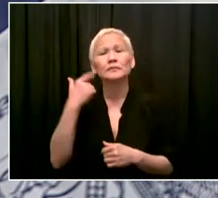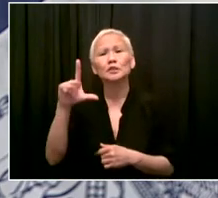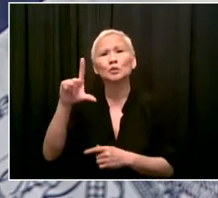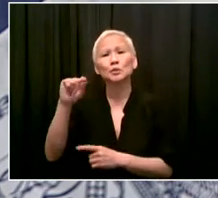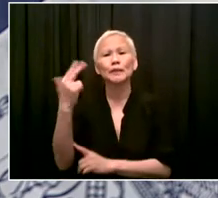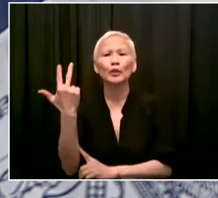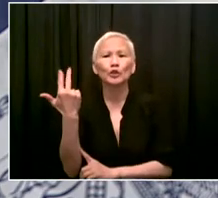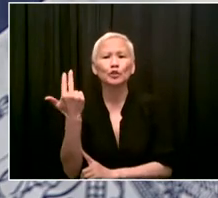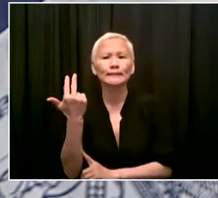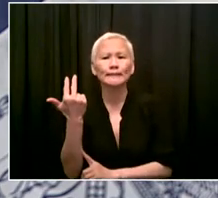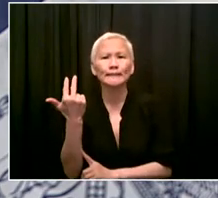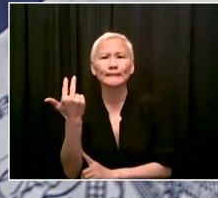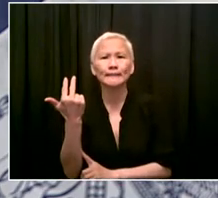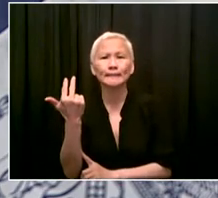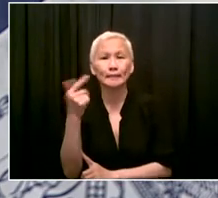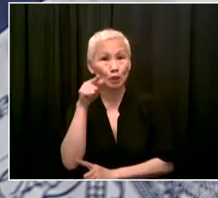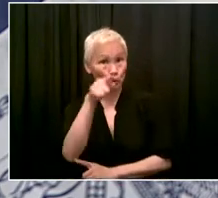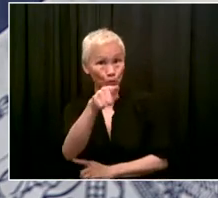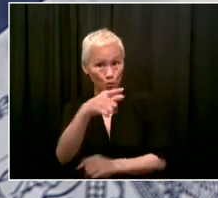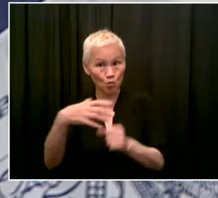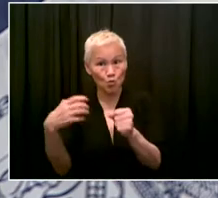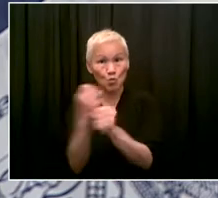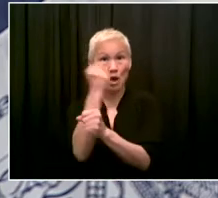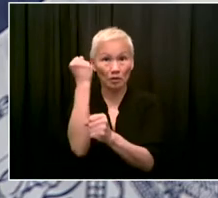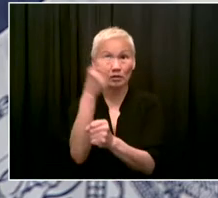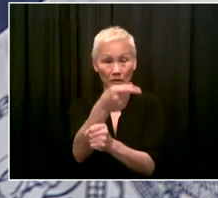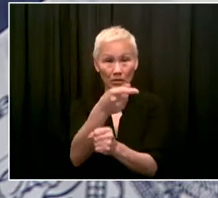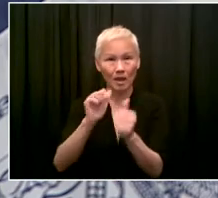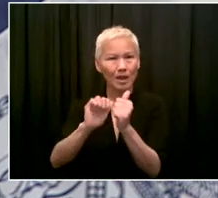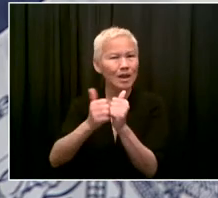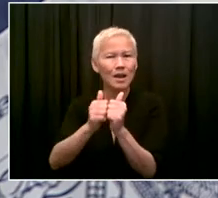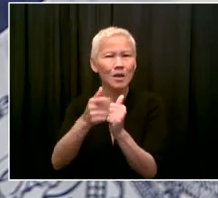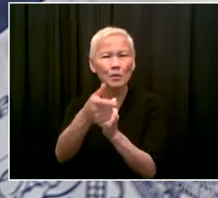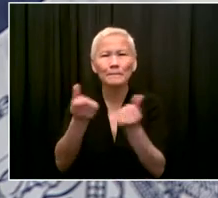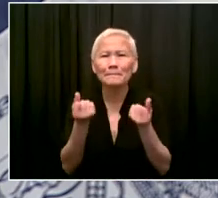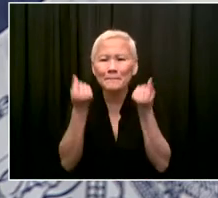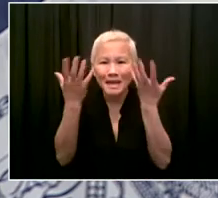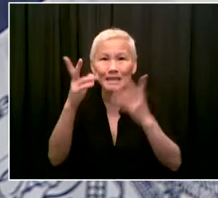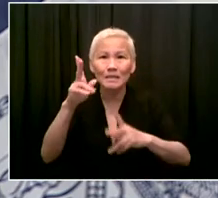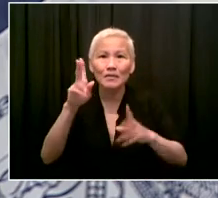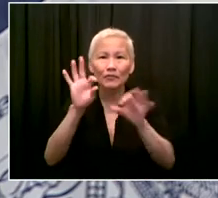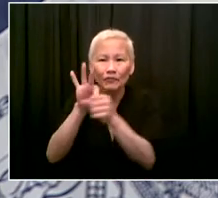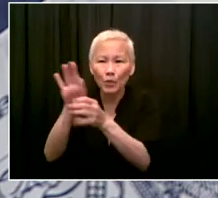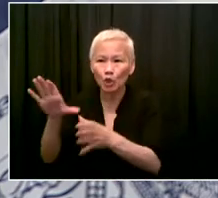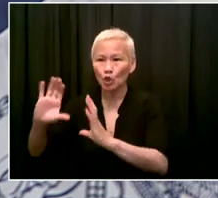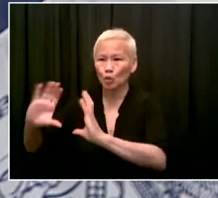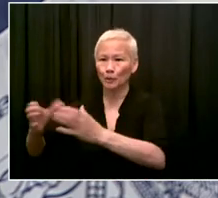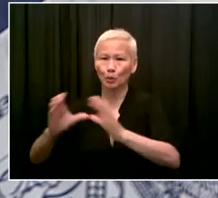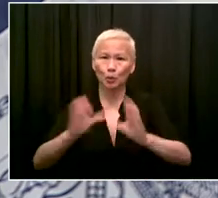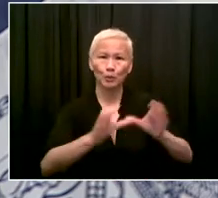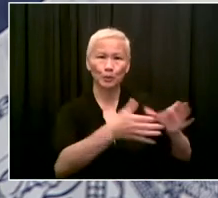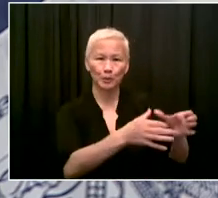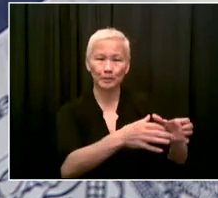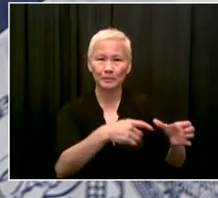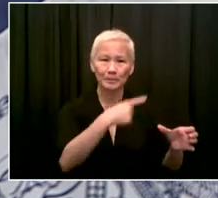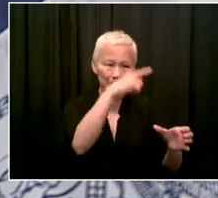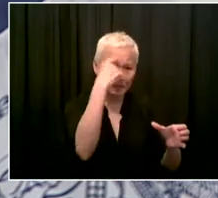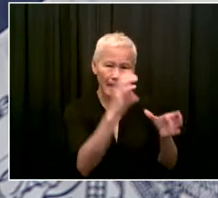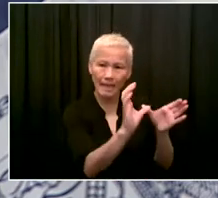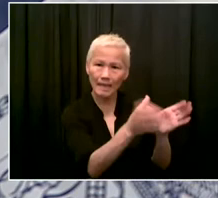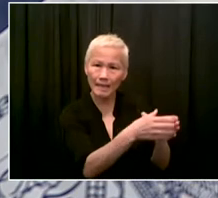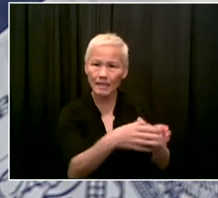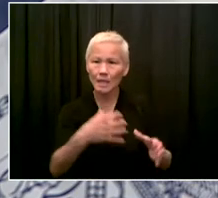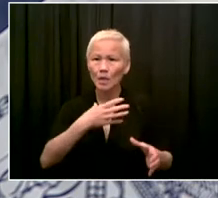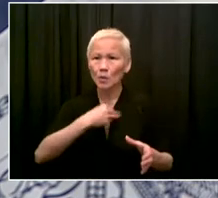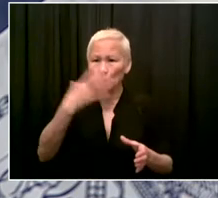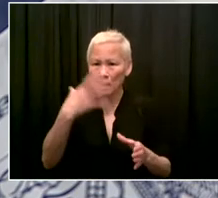whites. I'm wondering, you know, maybe you can give us a little preview of life after City Hall, put on your political operative hat. And what